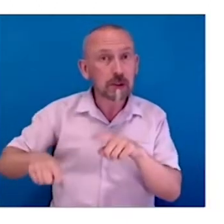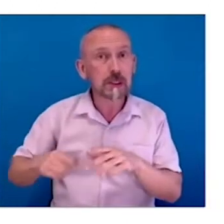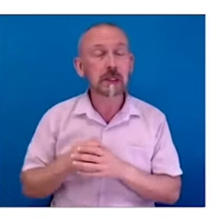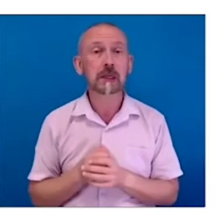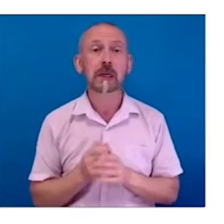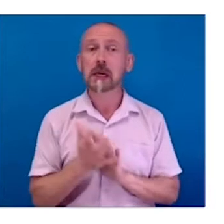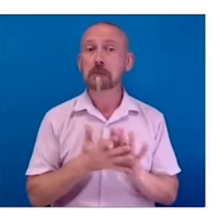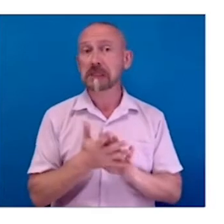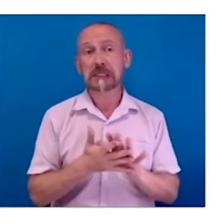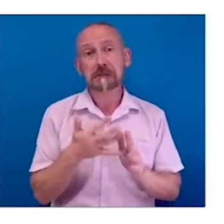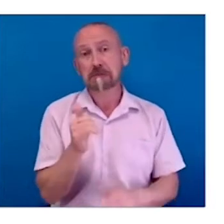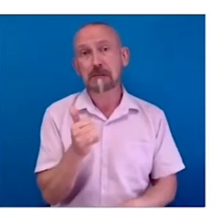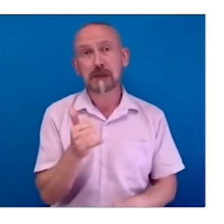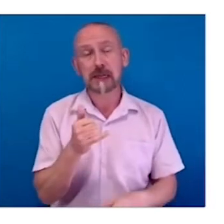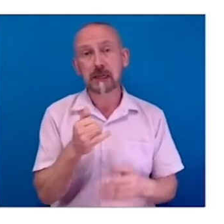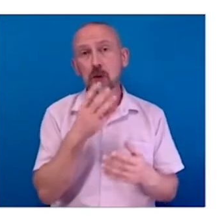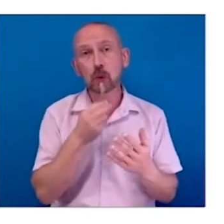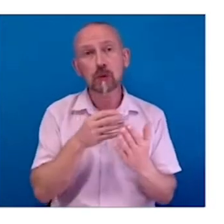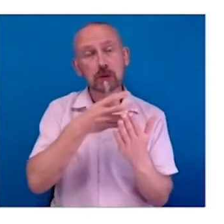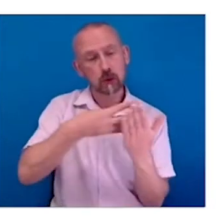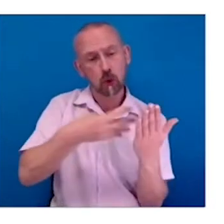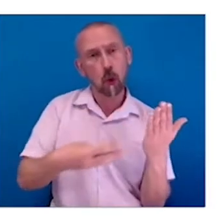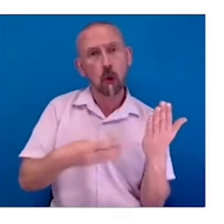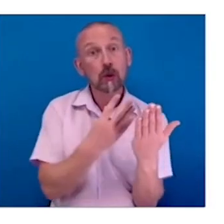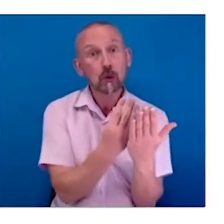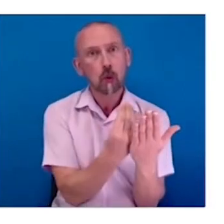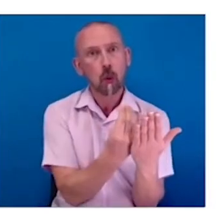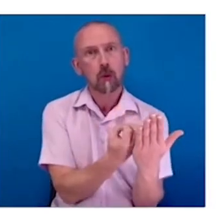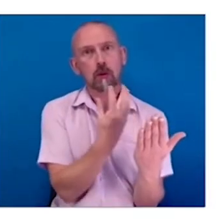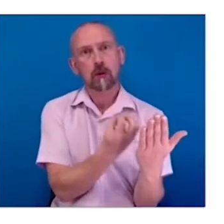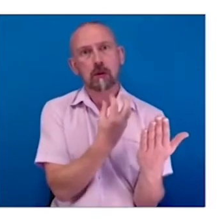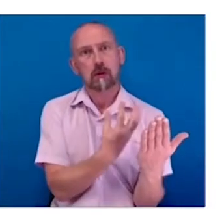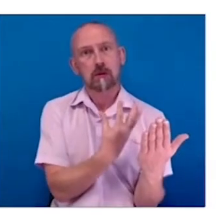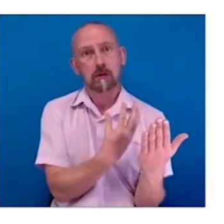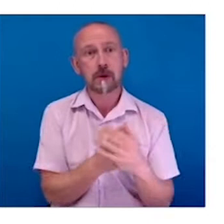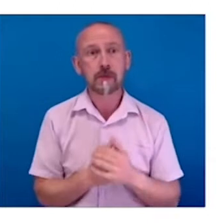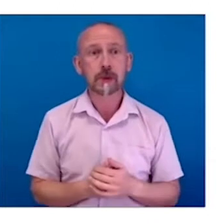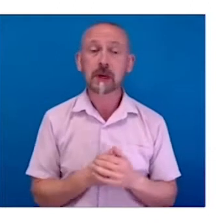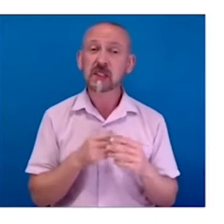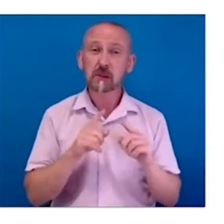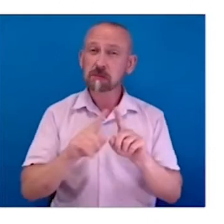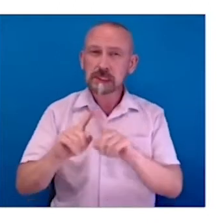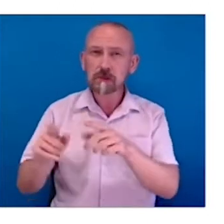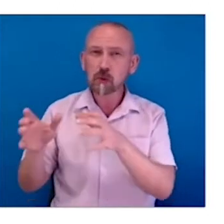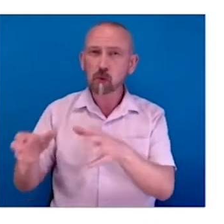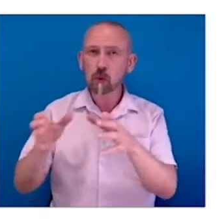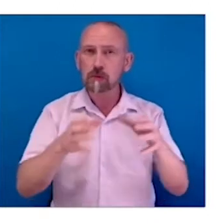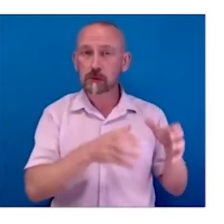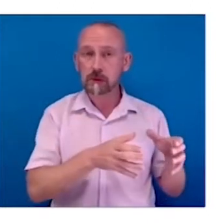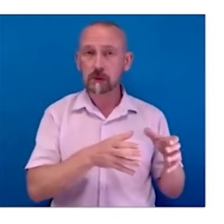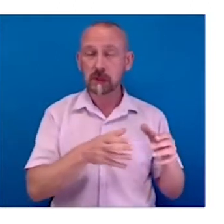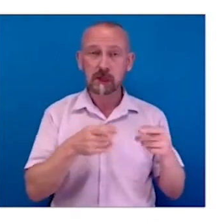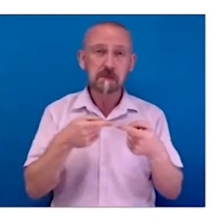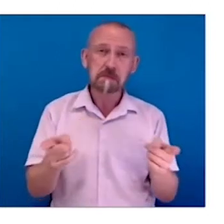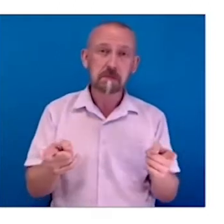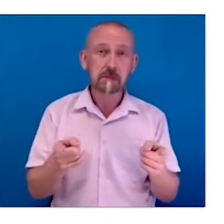work with talking scores. And all of these groups and others may need the increasing